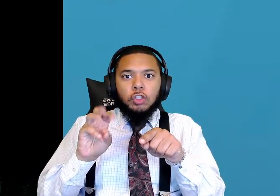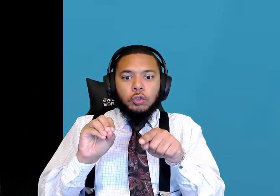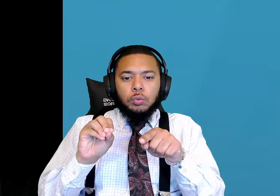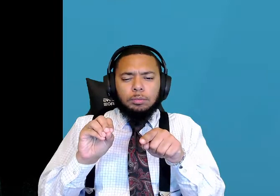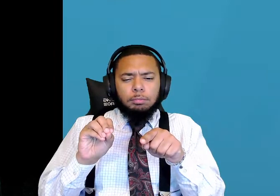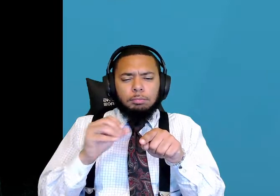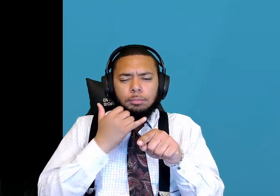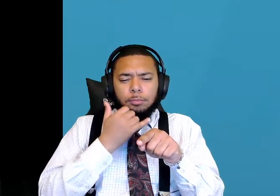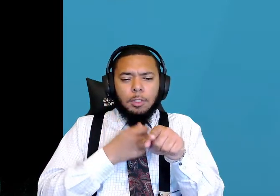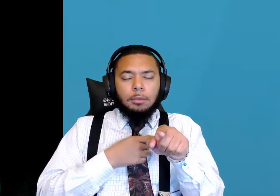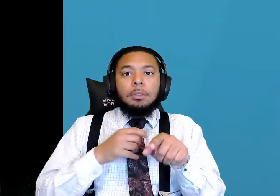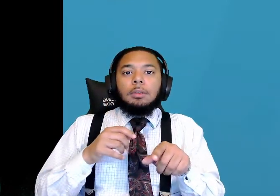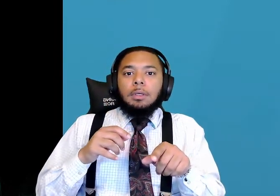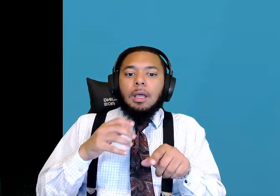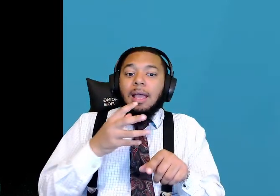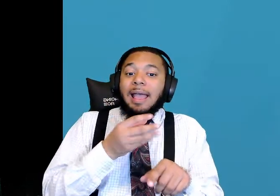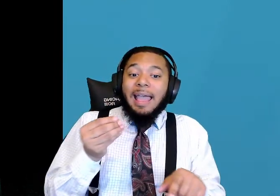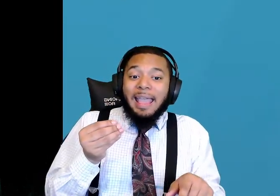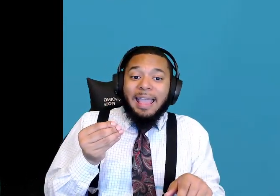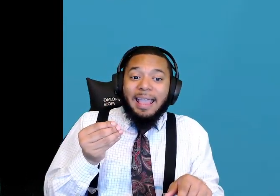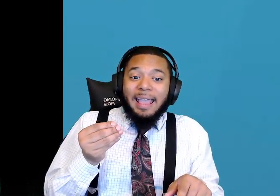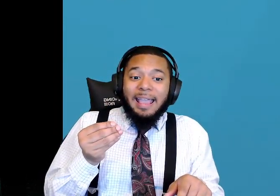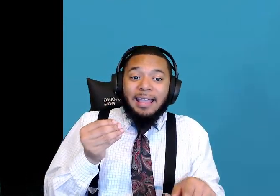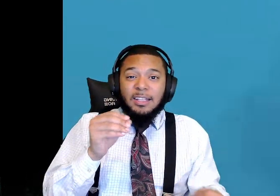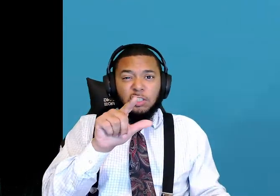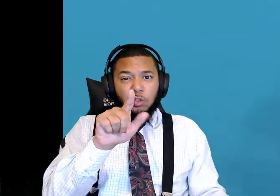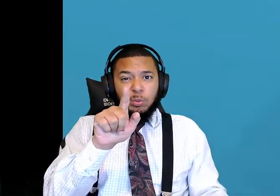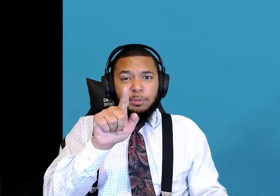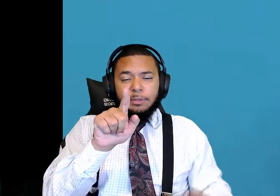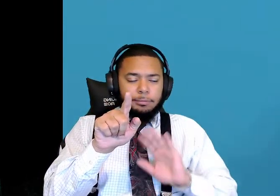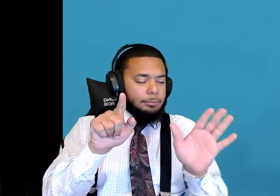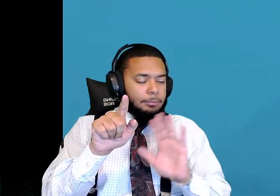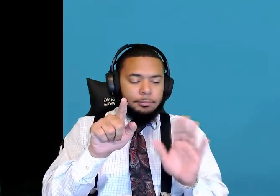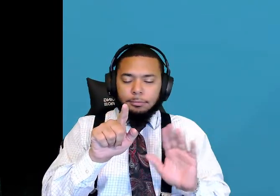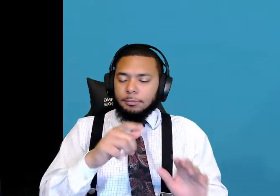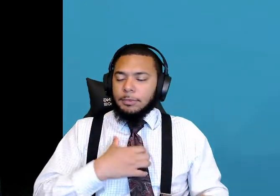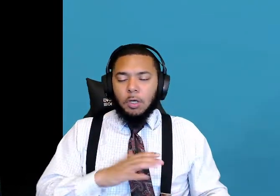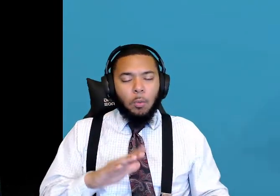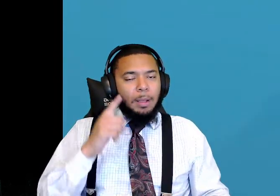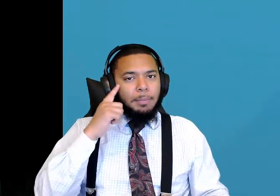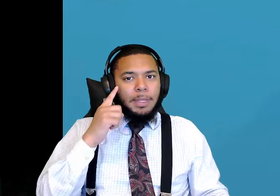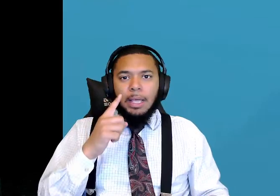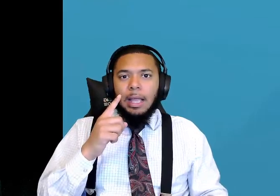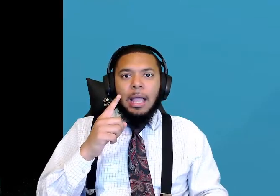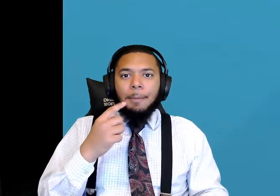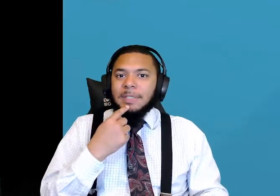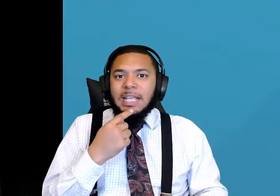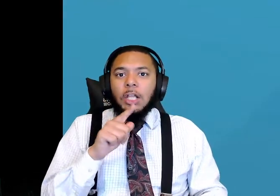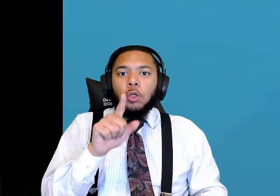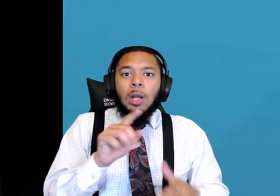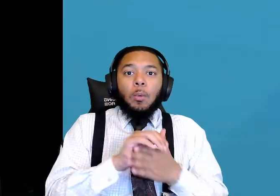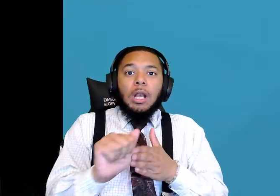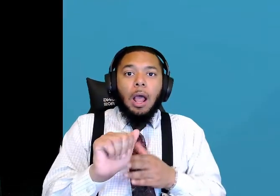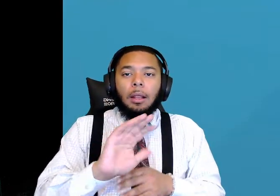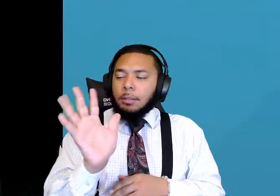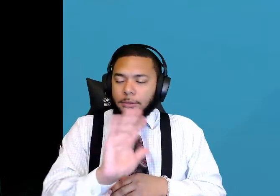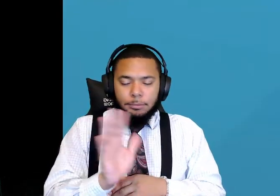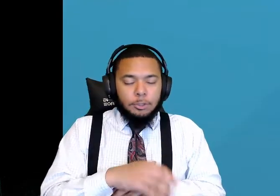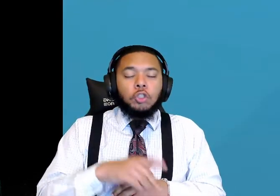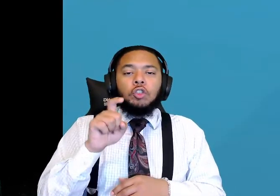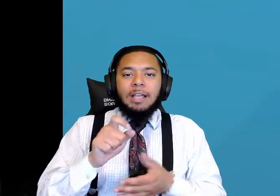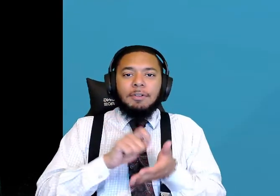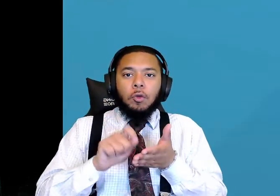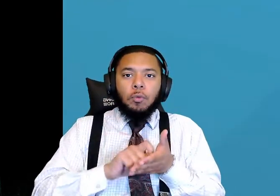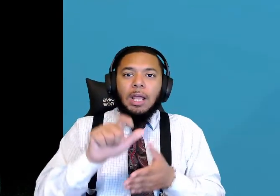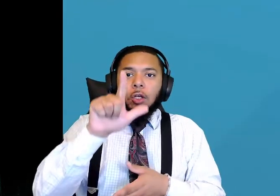right? And I don't want to write 21 here because I don't want them to think that it's another $21. So you actually need to write 21